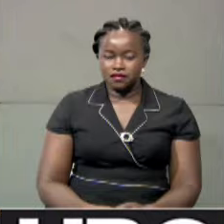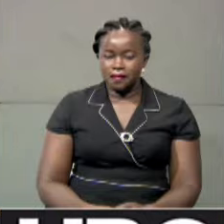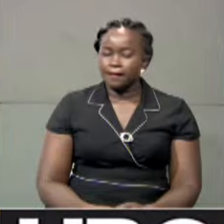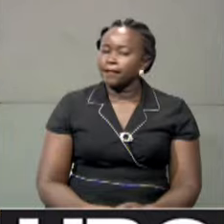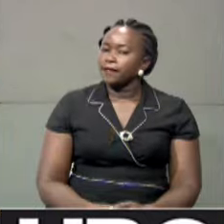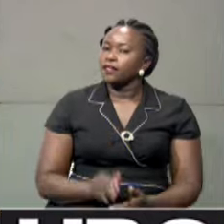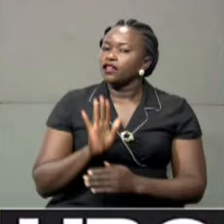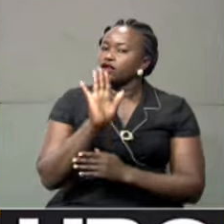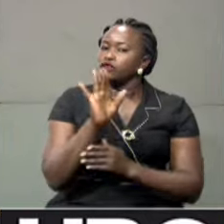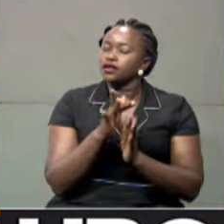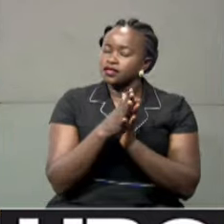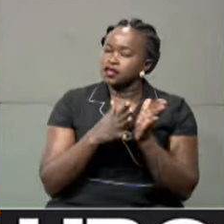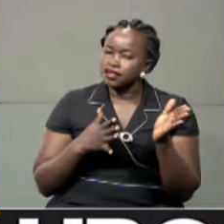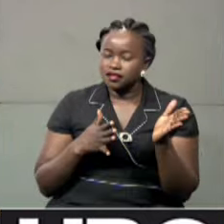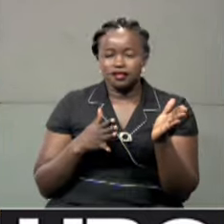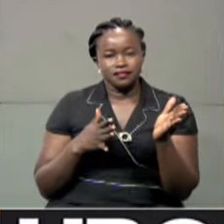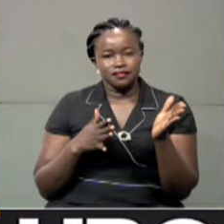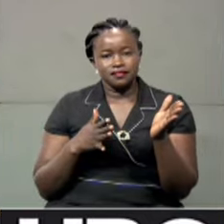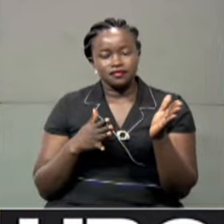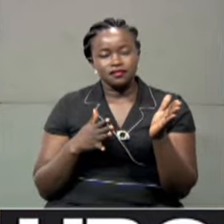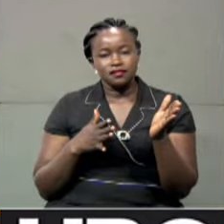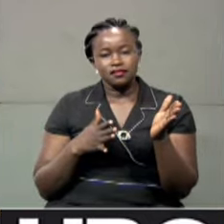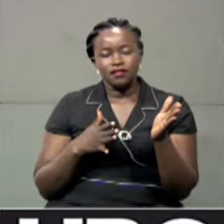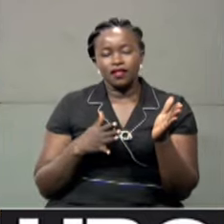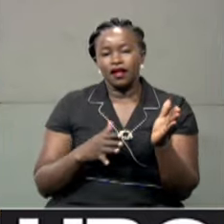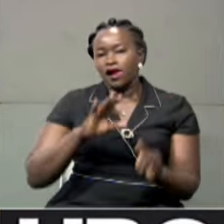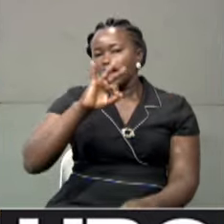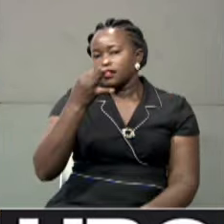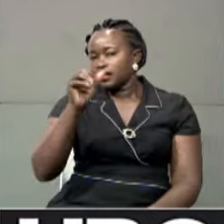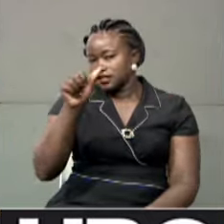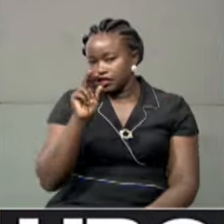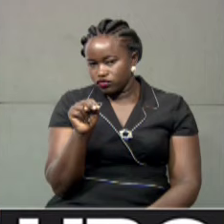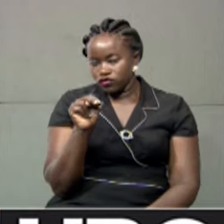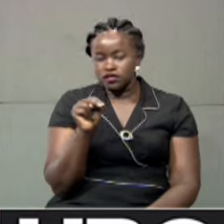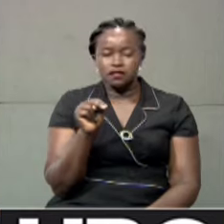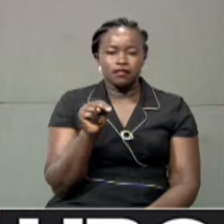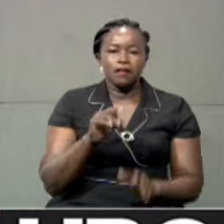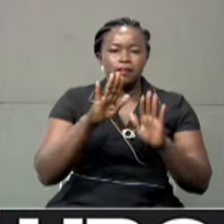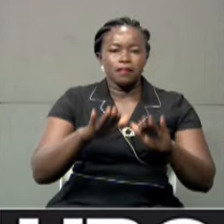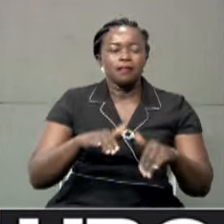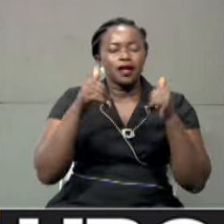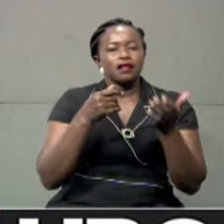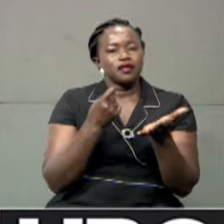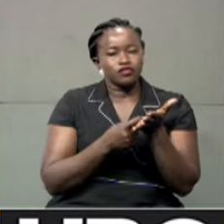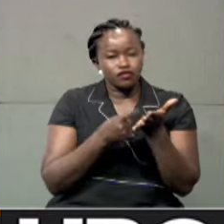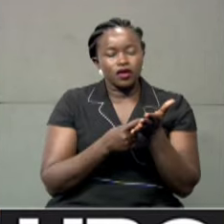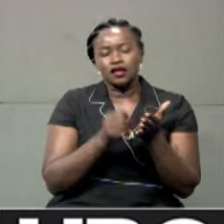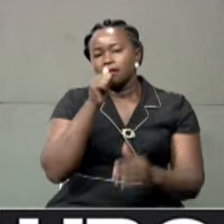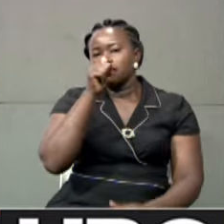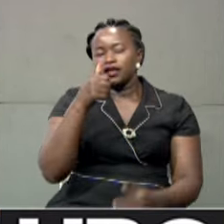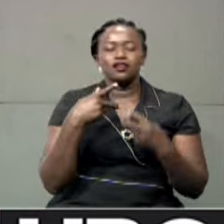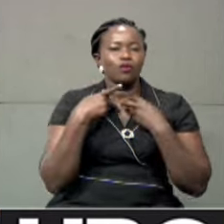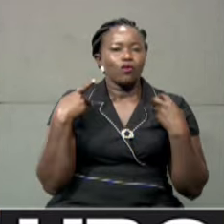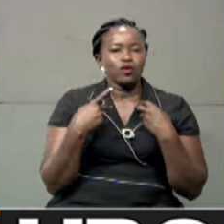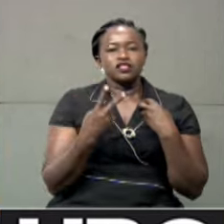Your Excellency, during the third session, the Parliament of Uganda proudly hosted two